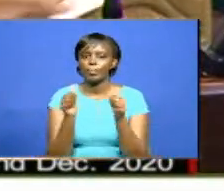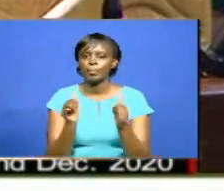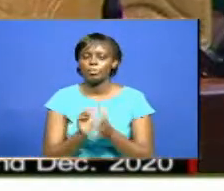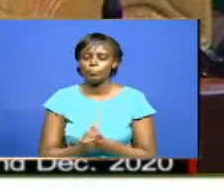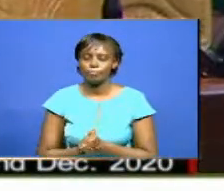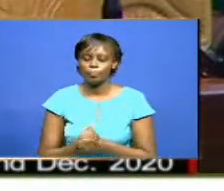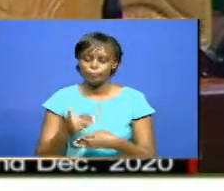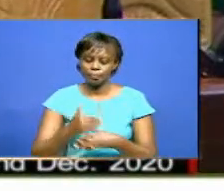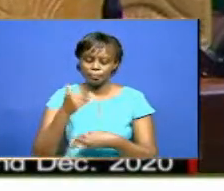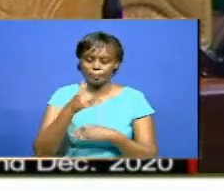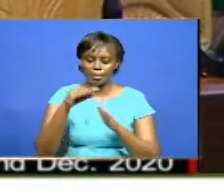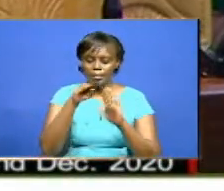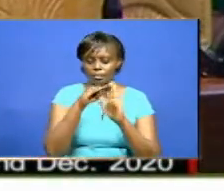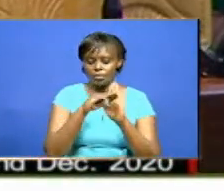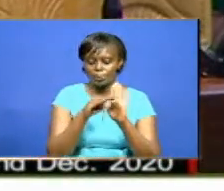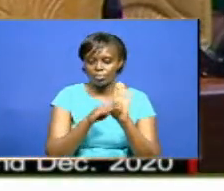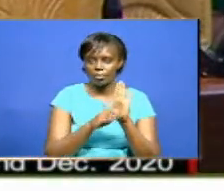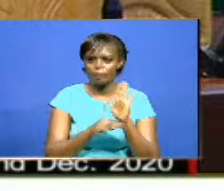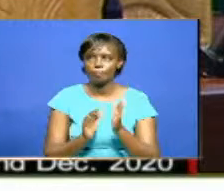Next order.